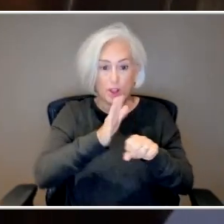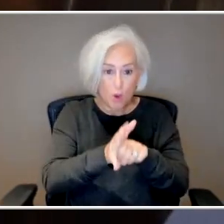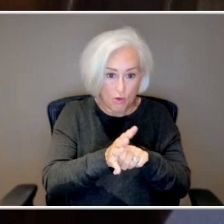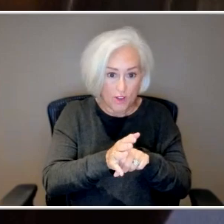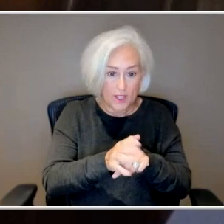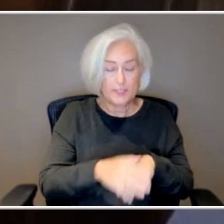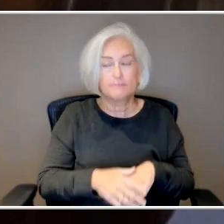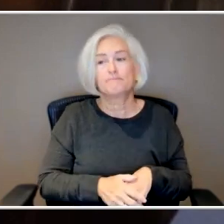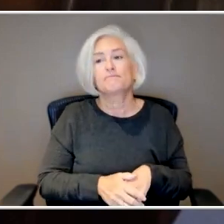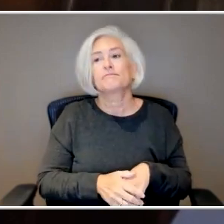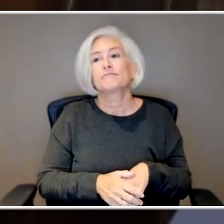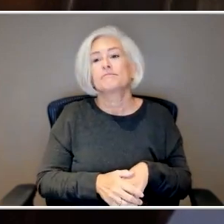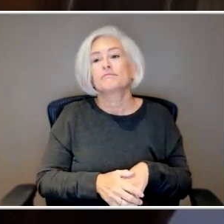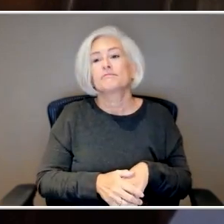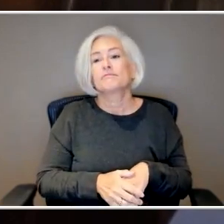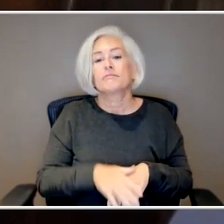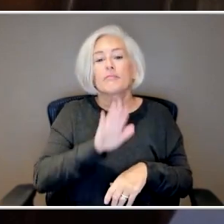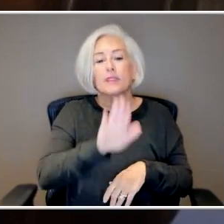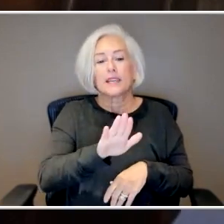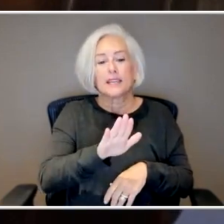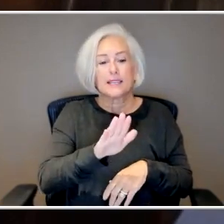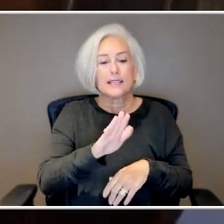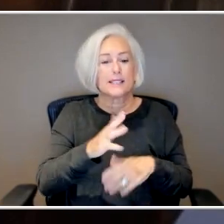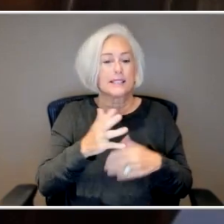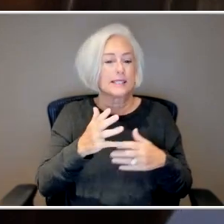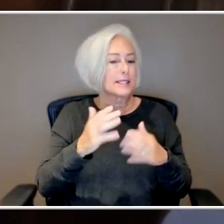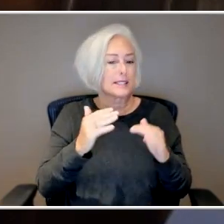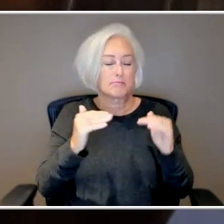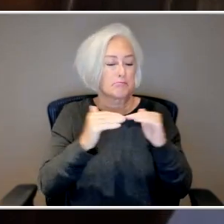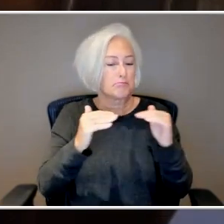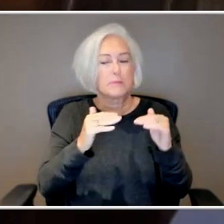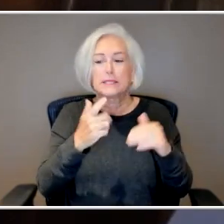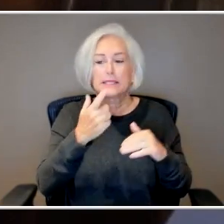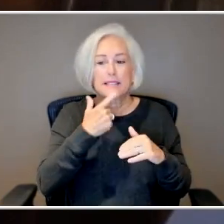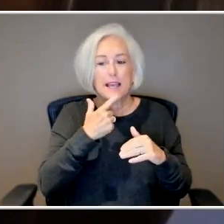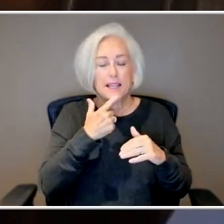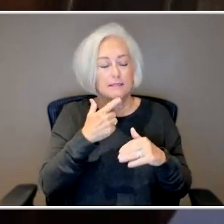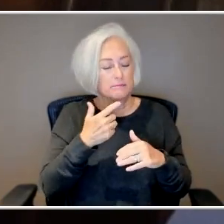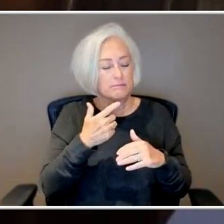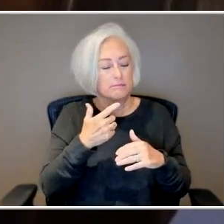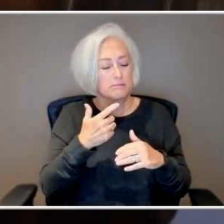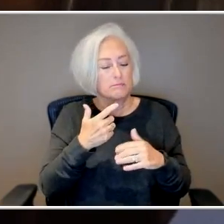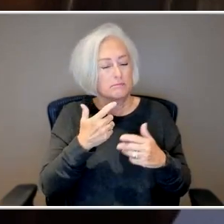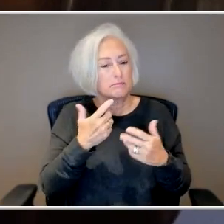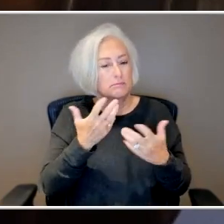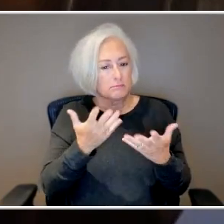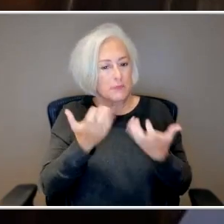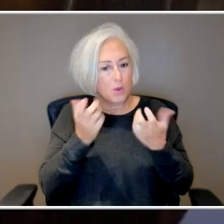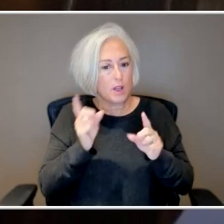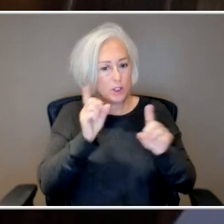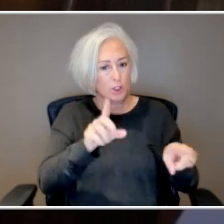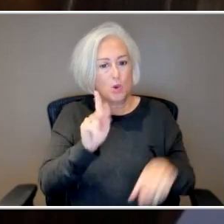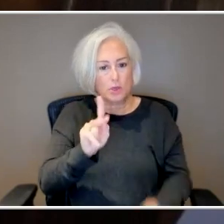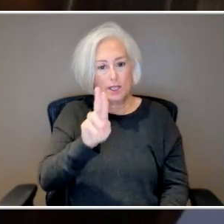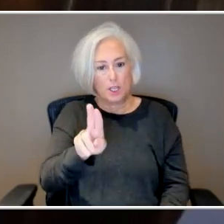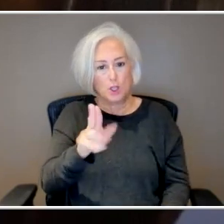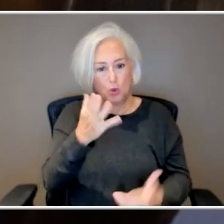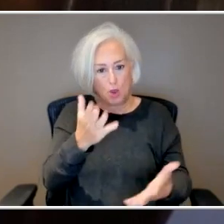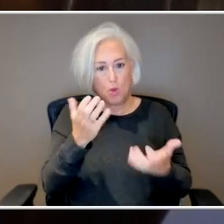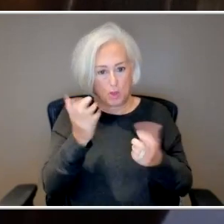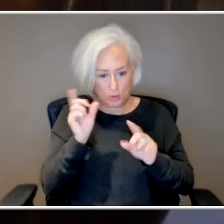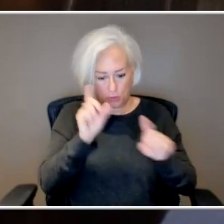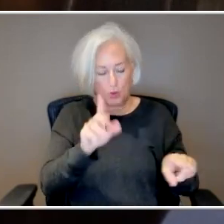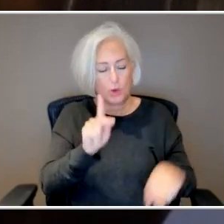said, I said, I want to go to KU. I said, I just know I'm not well, and I'm close, and